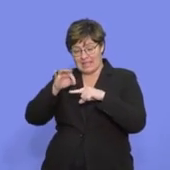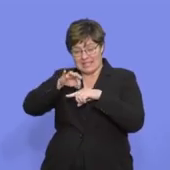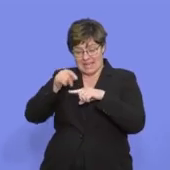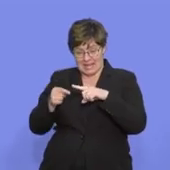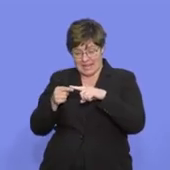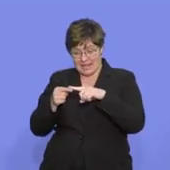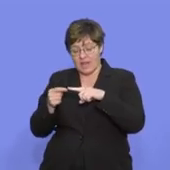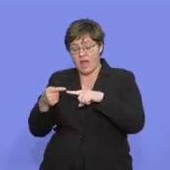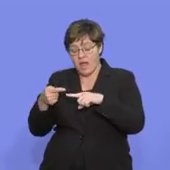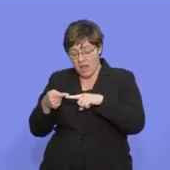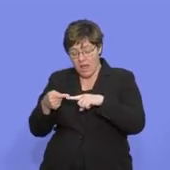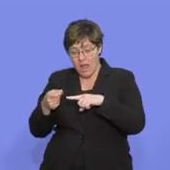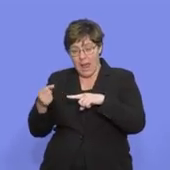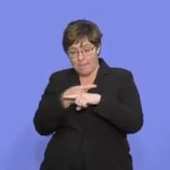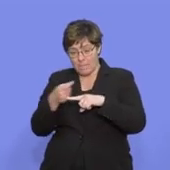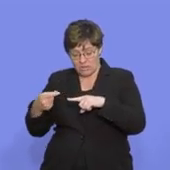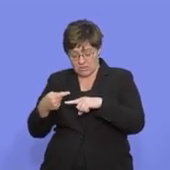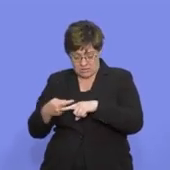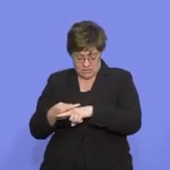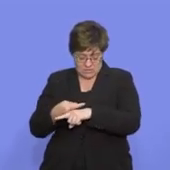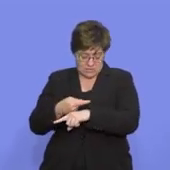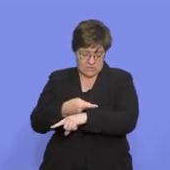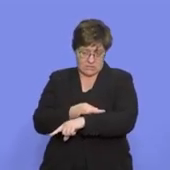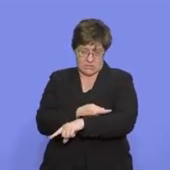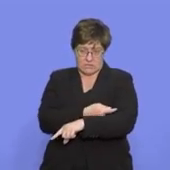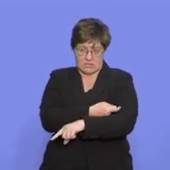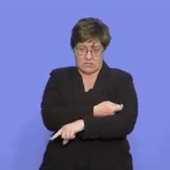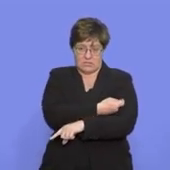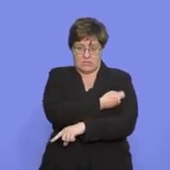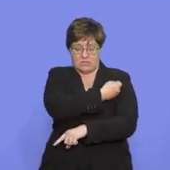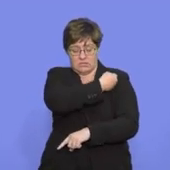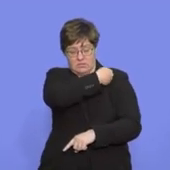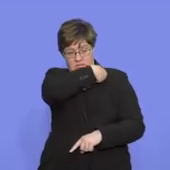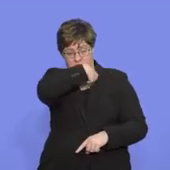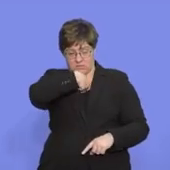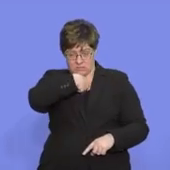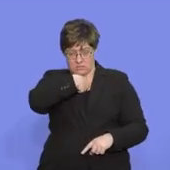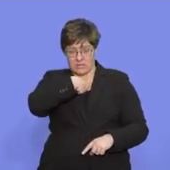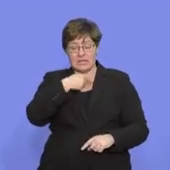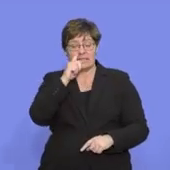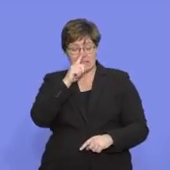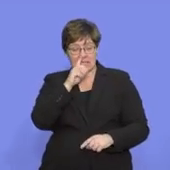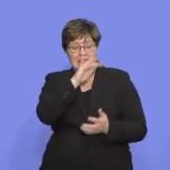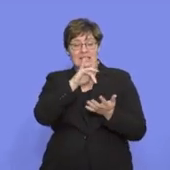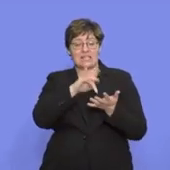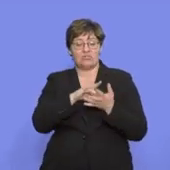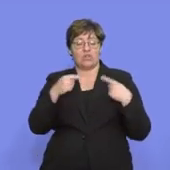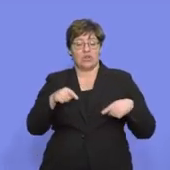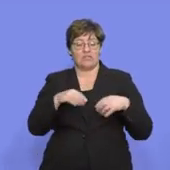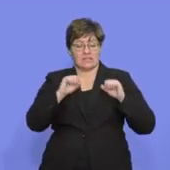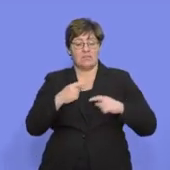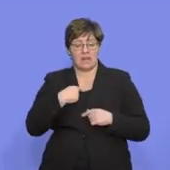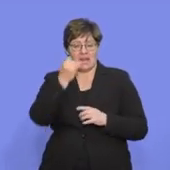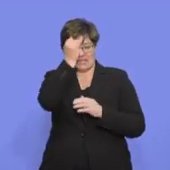send an impulse along your arm to the central nervous system. Can you see that this is the spinal cord?